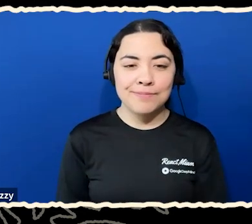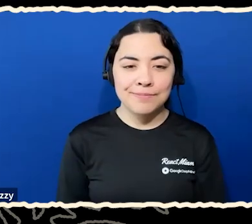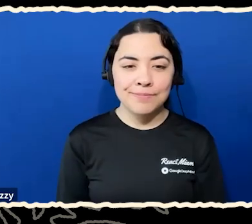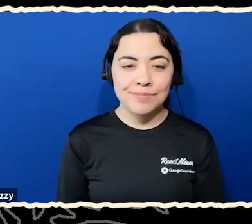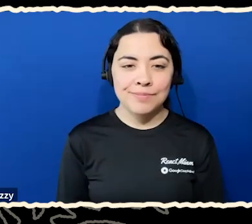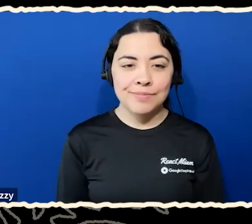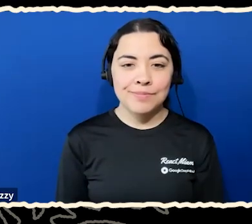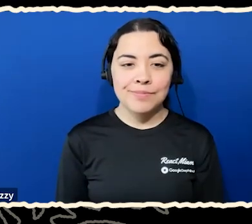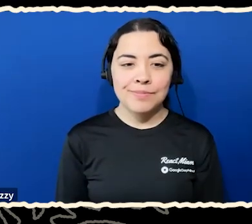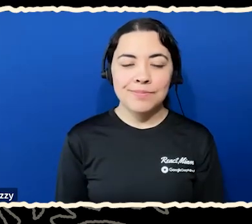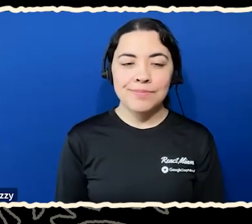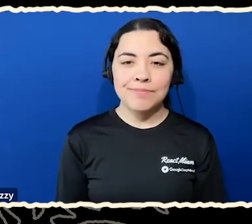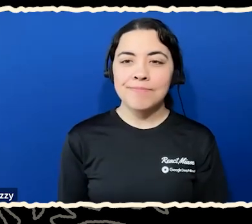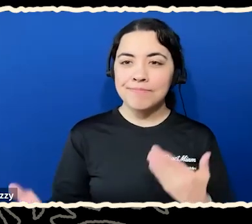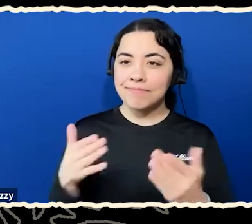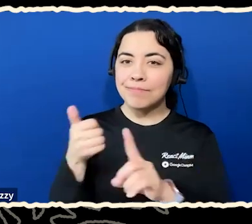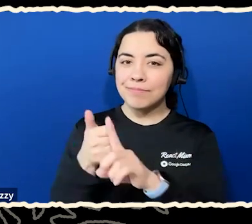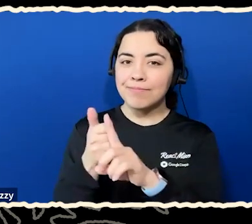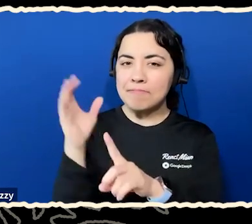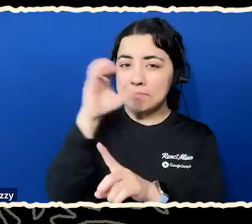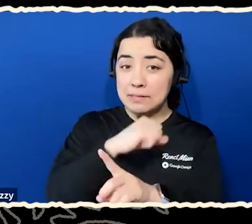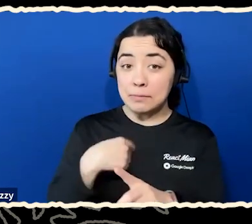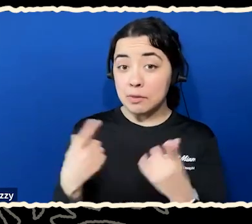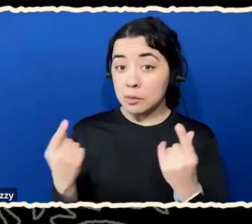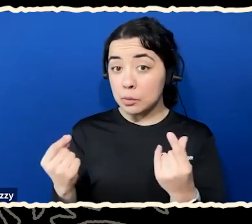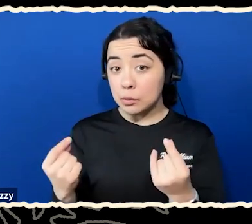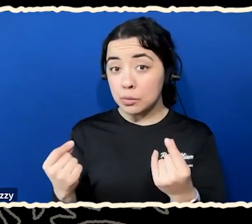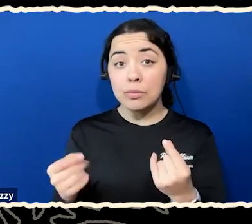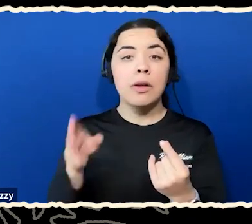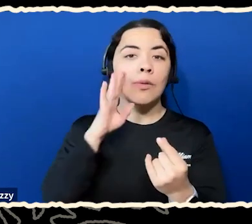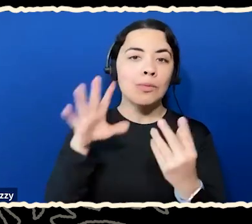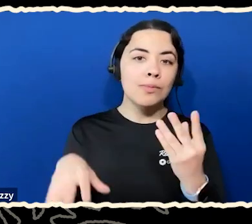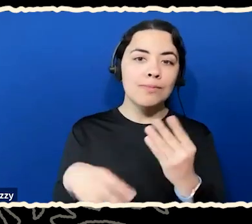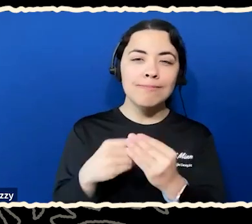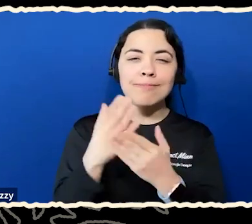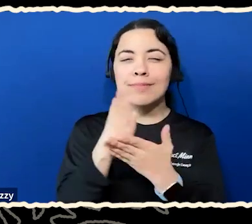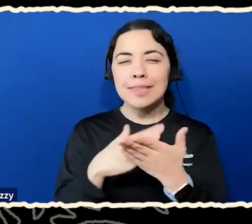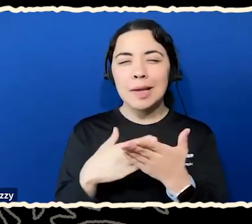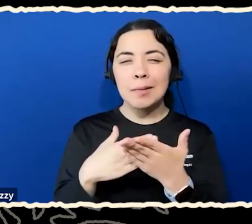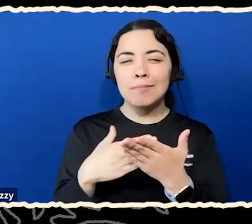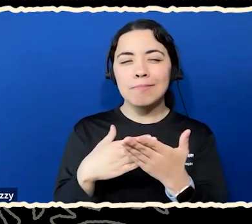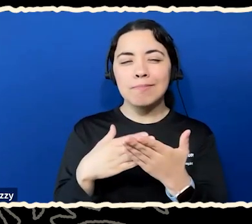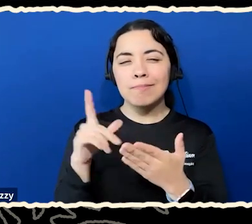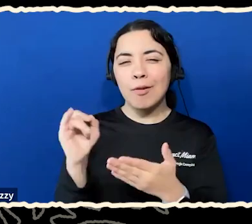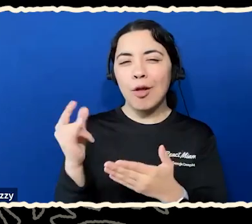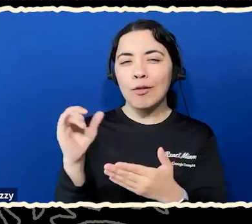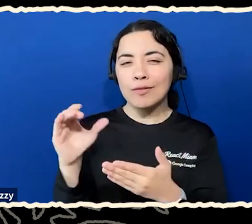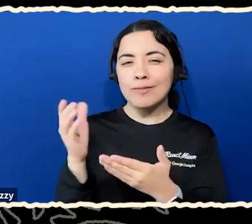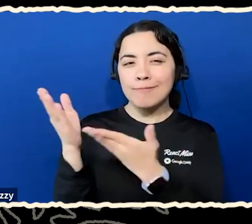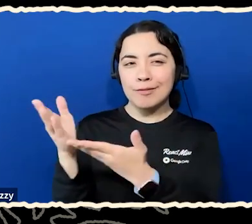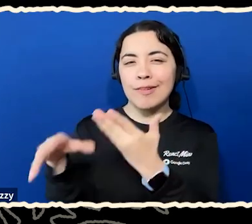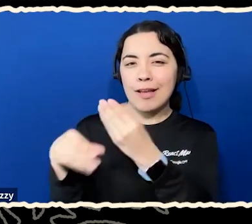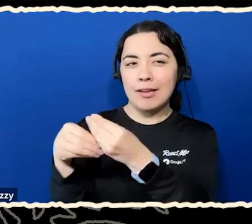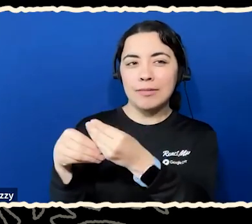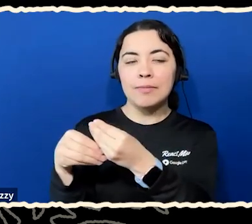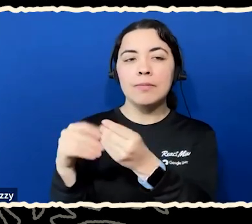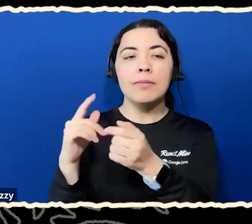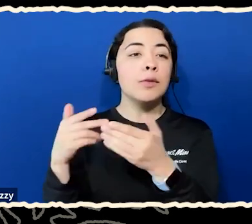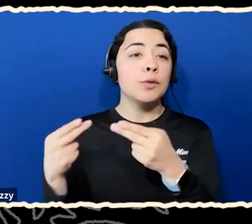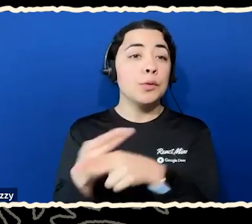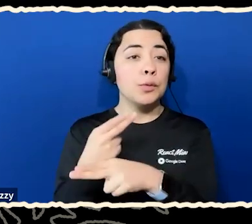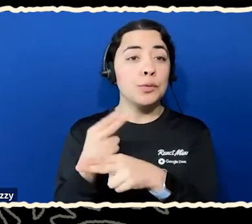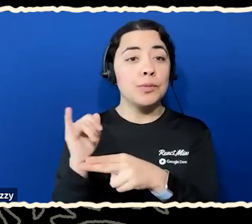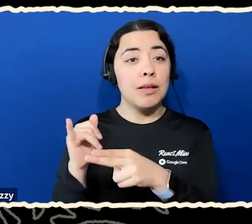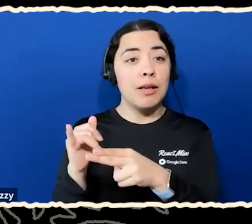You might have guessed what I'm going to do. I'm going to add some logic here. And I'm going to use the